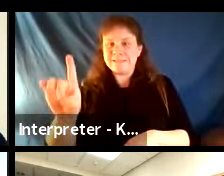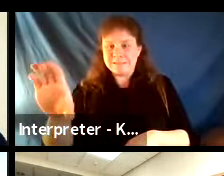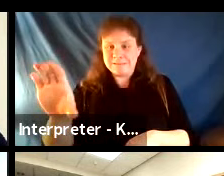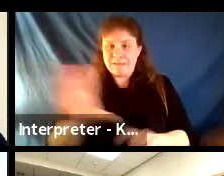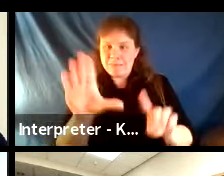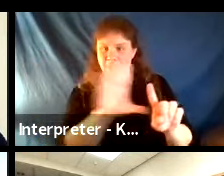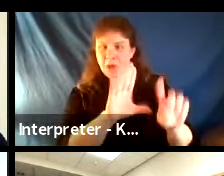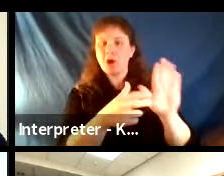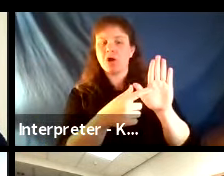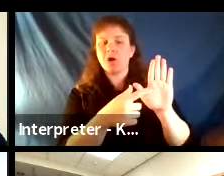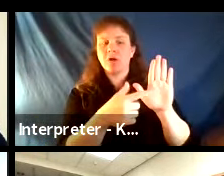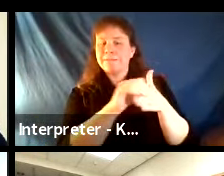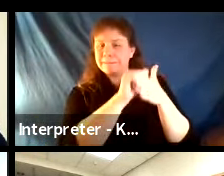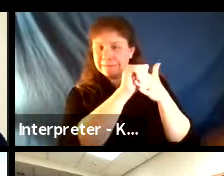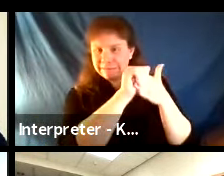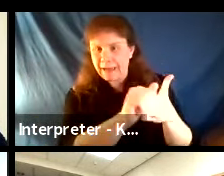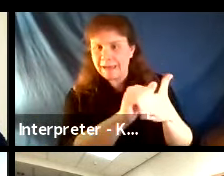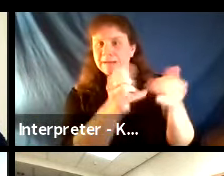guidelines as